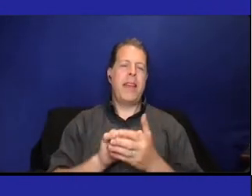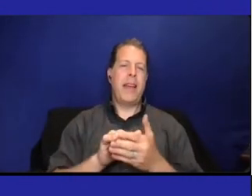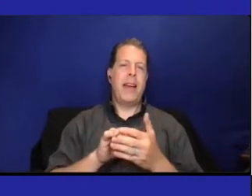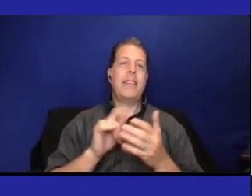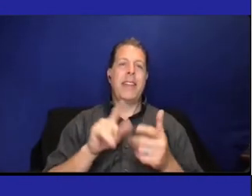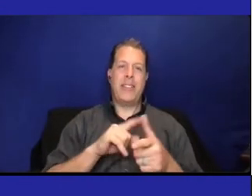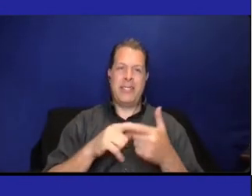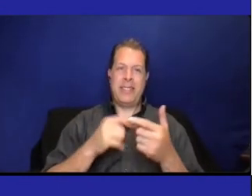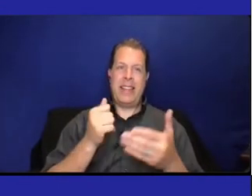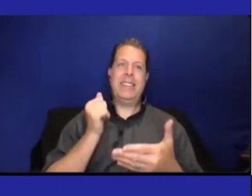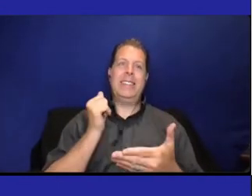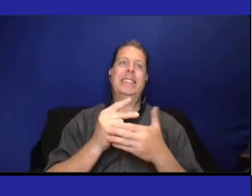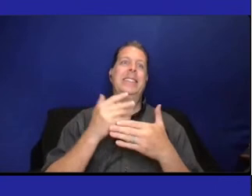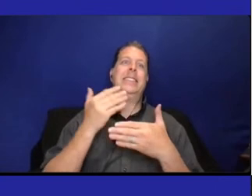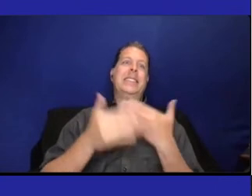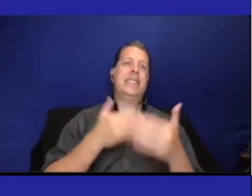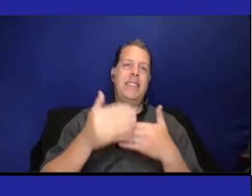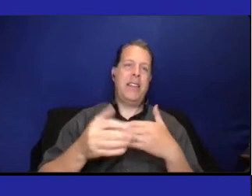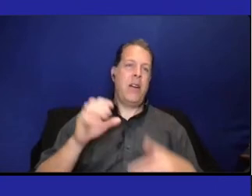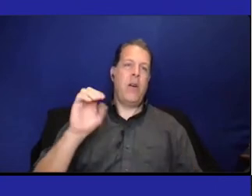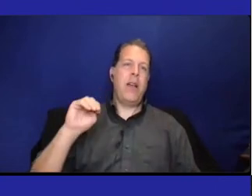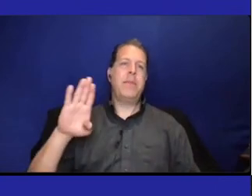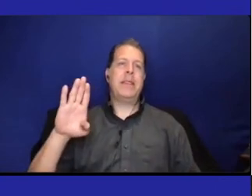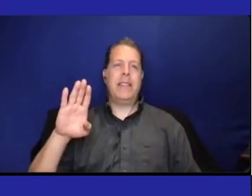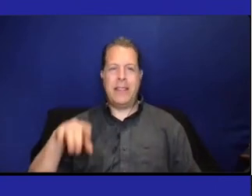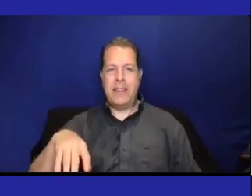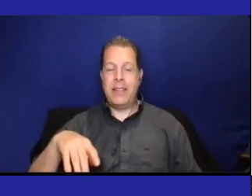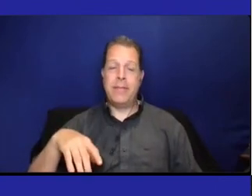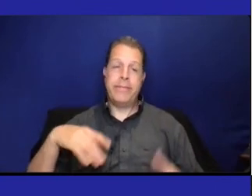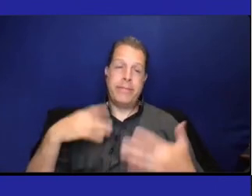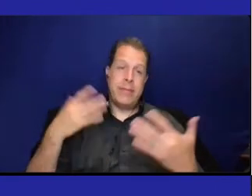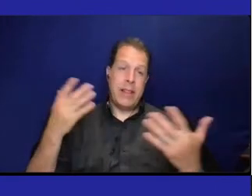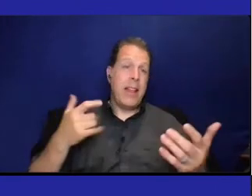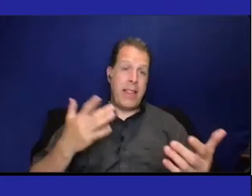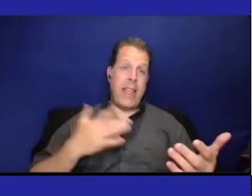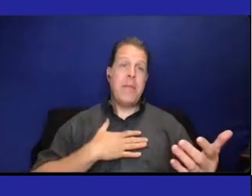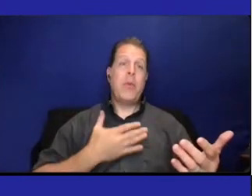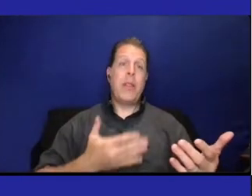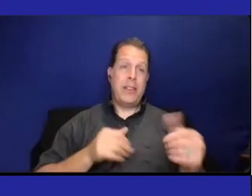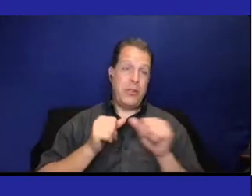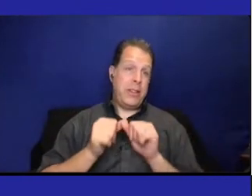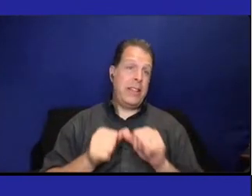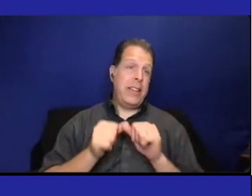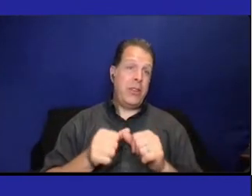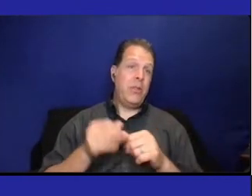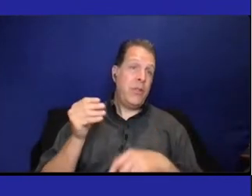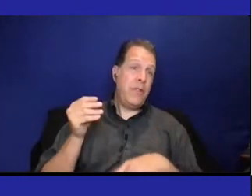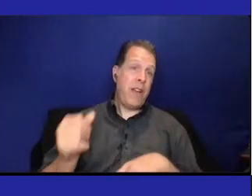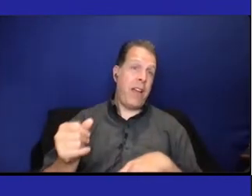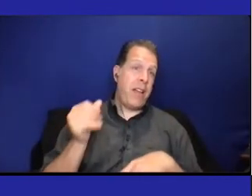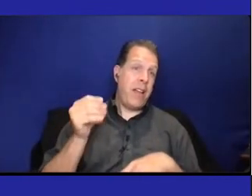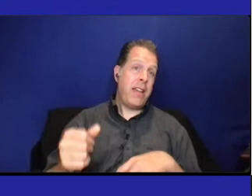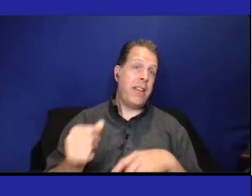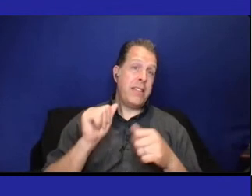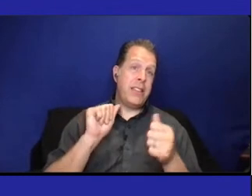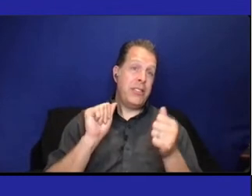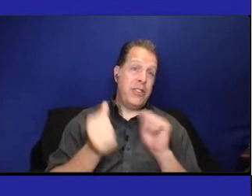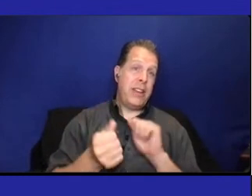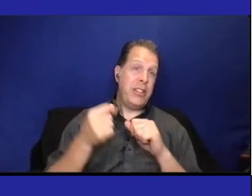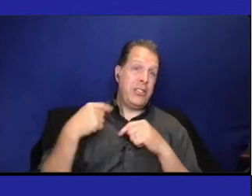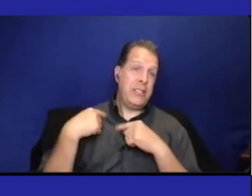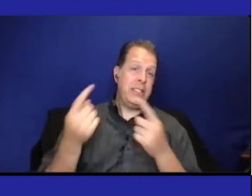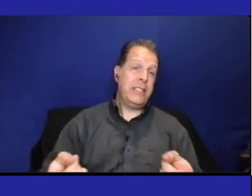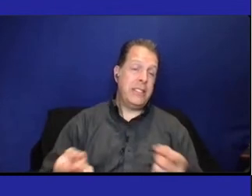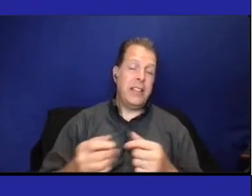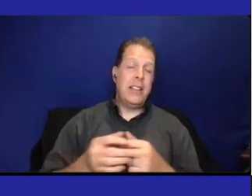through. OMB, you know, has been willing to continue to fund the changes.